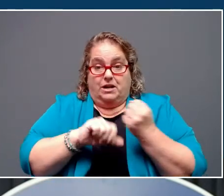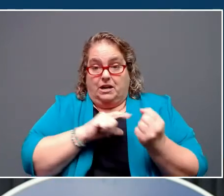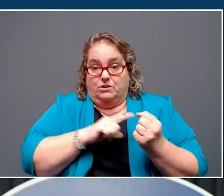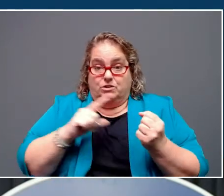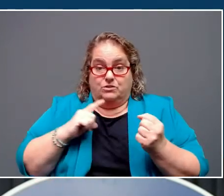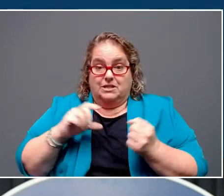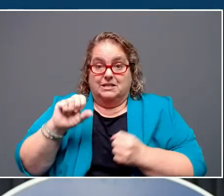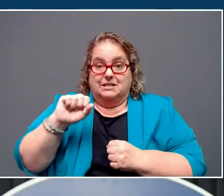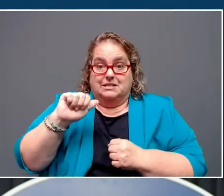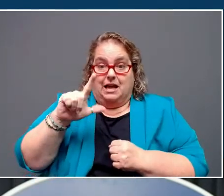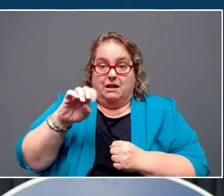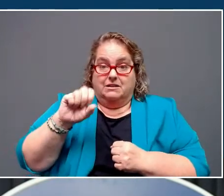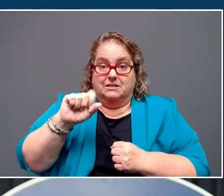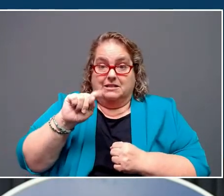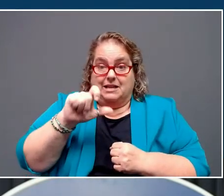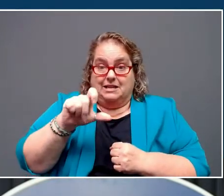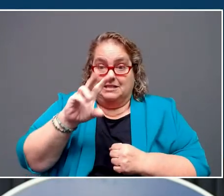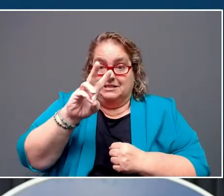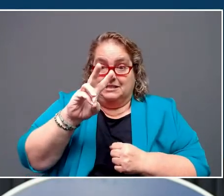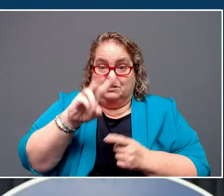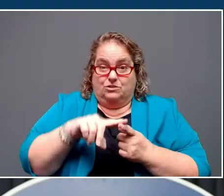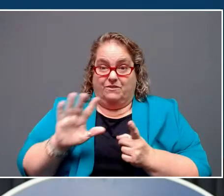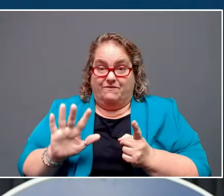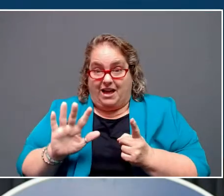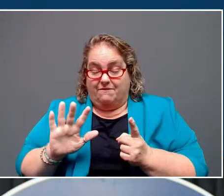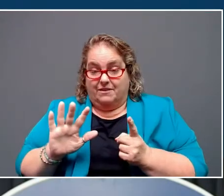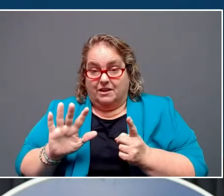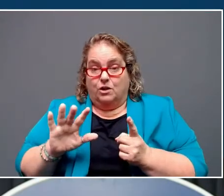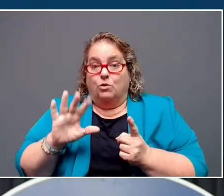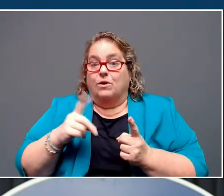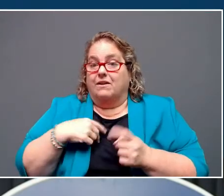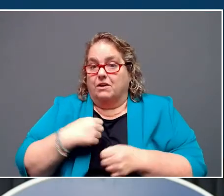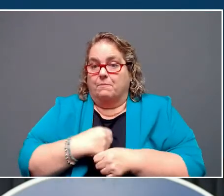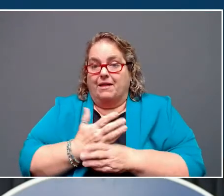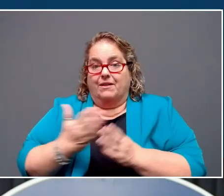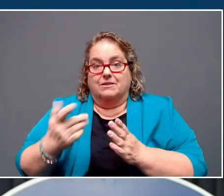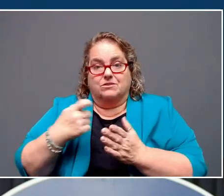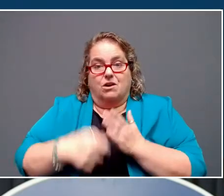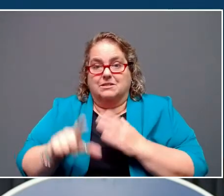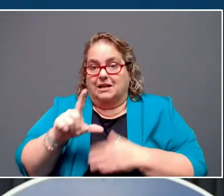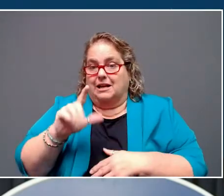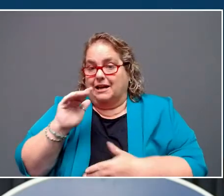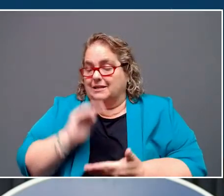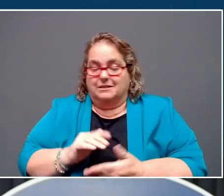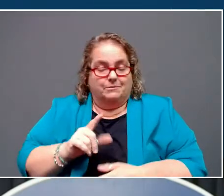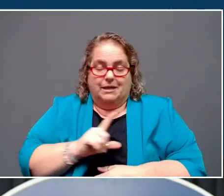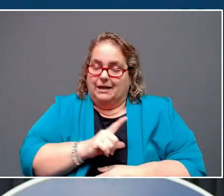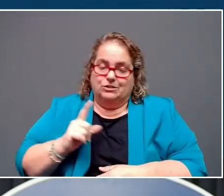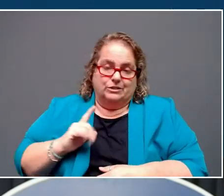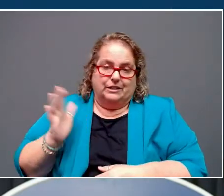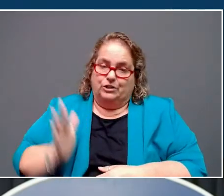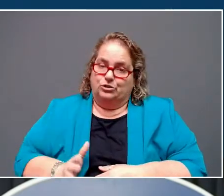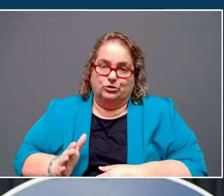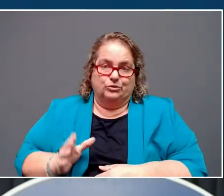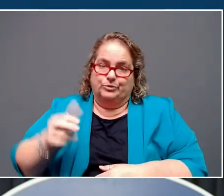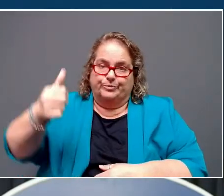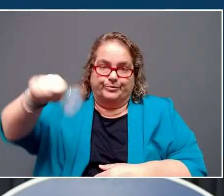6% to 5%. That would have made things cost less. The legislature didn't agree, and that would have saved